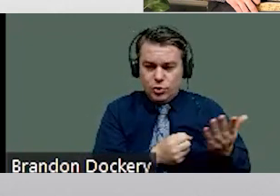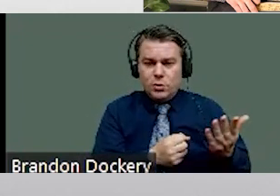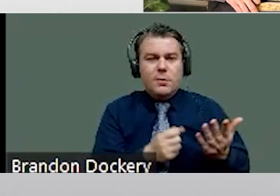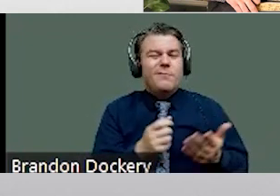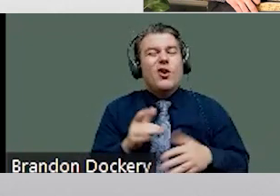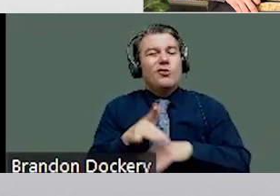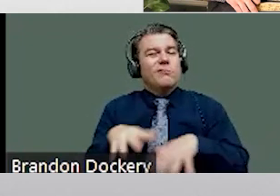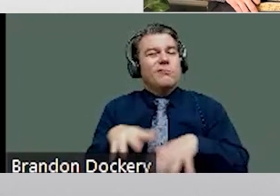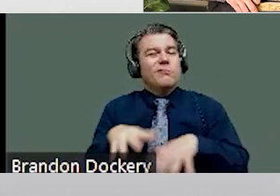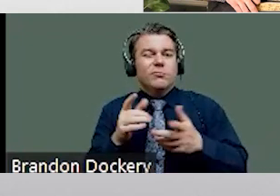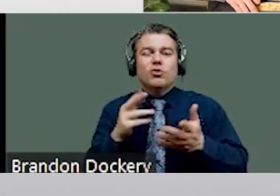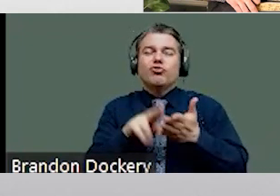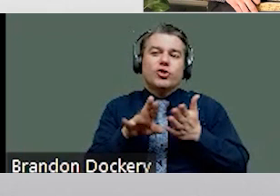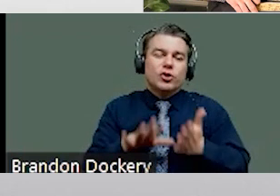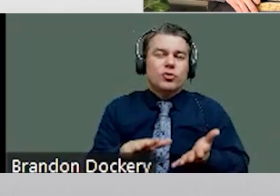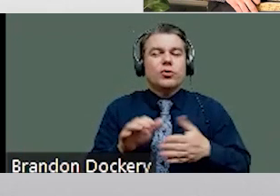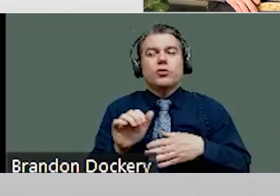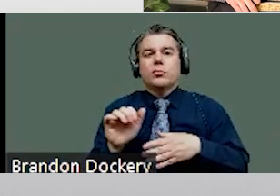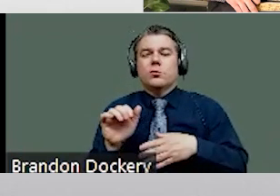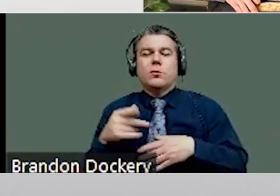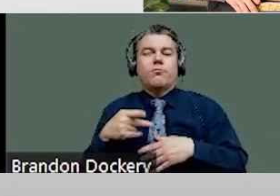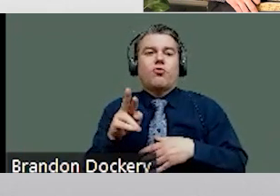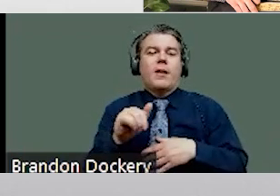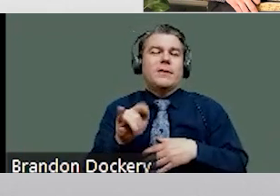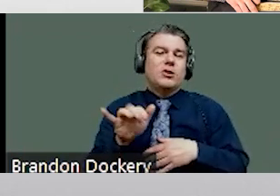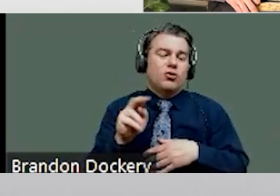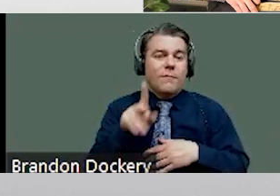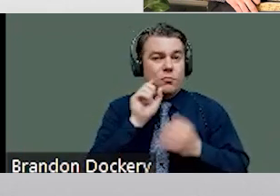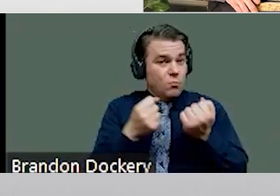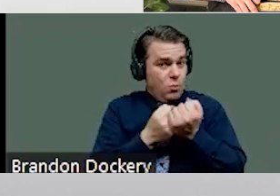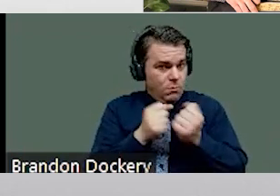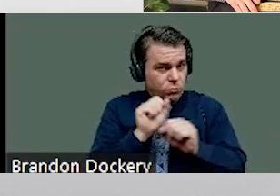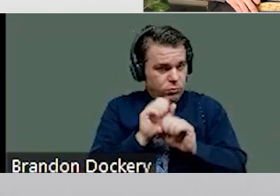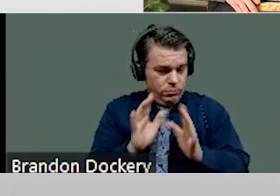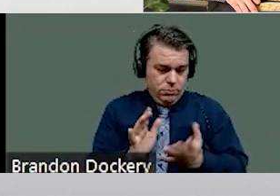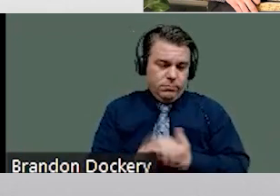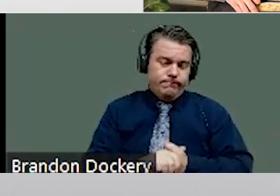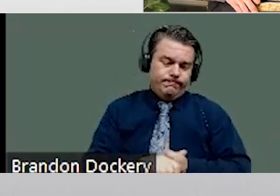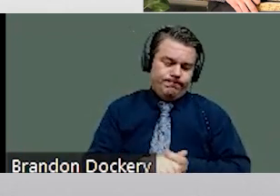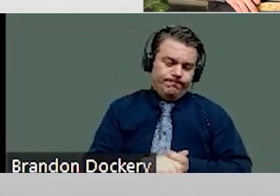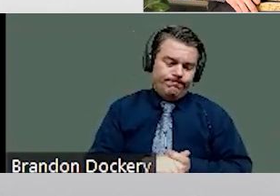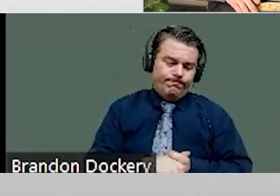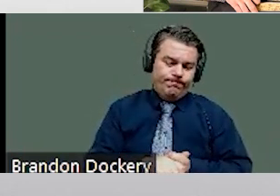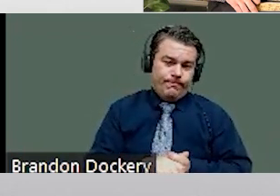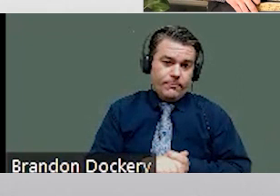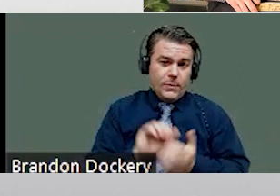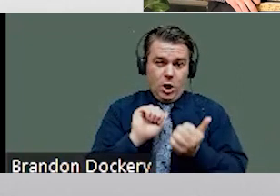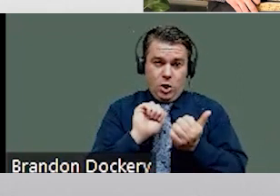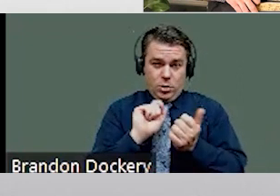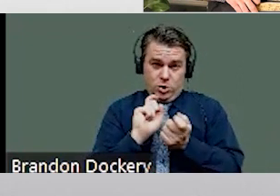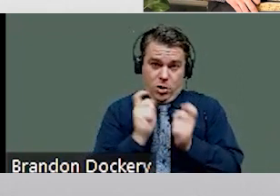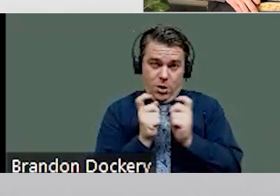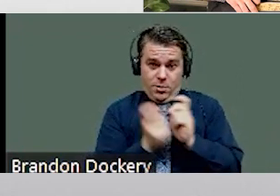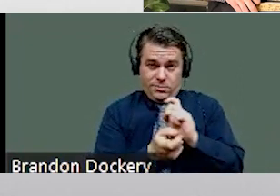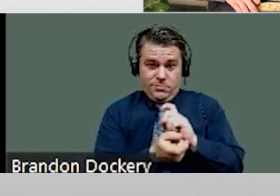adopters, both researchers and practitioners, around supported employment. Now, of course, customized